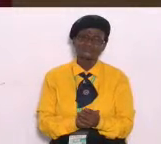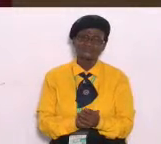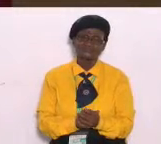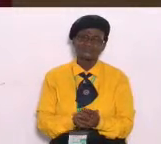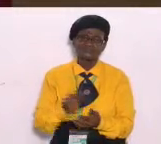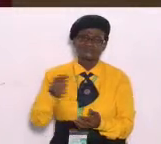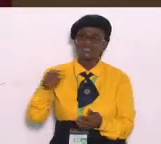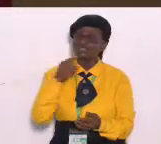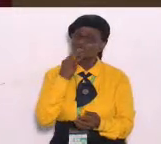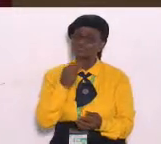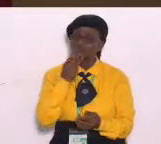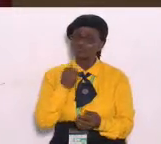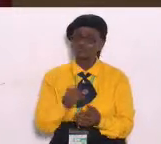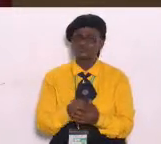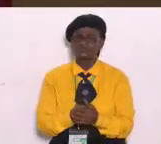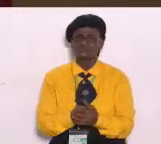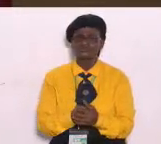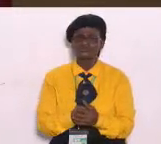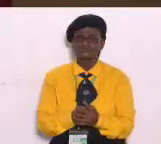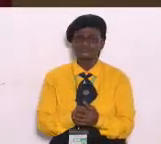the Jews